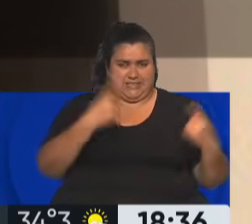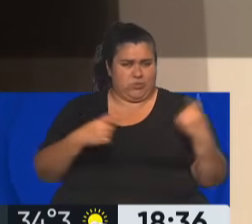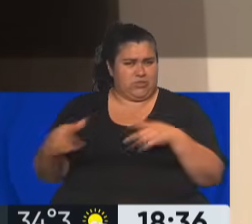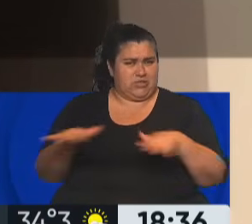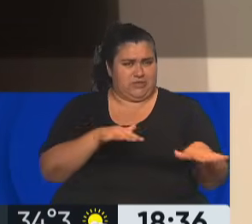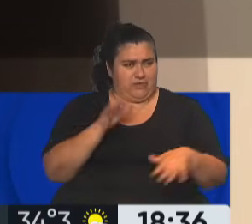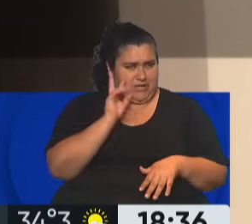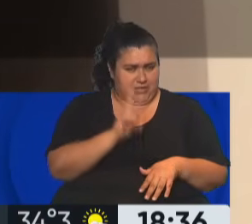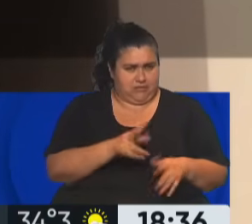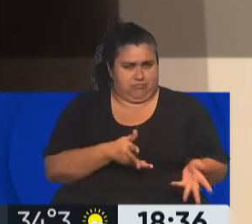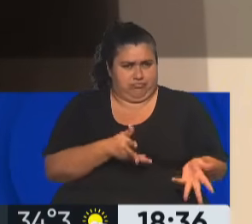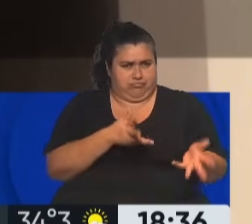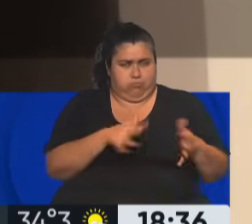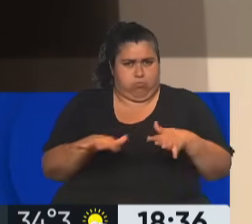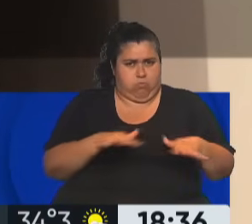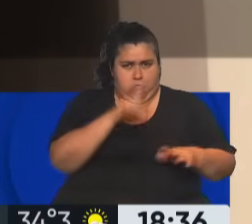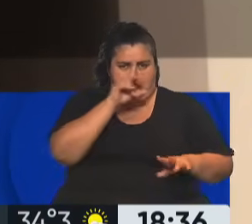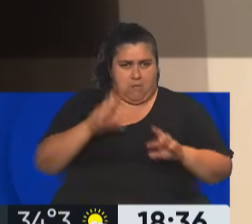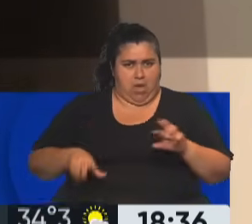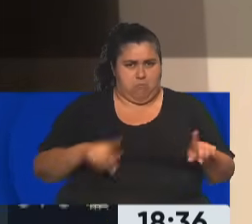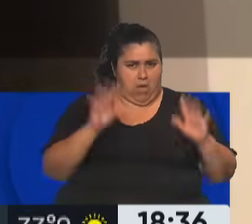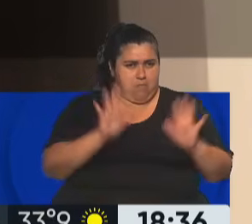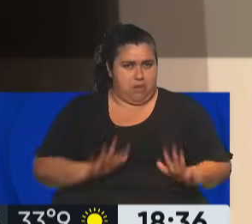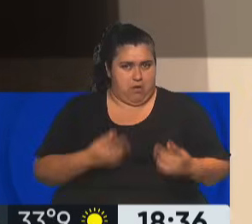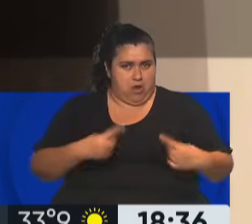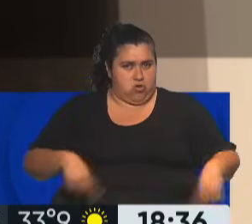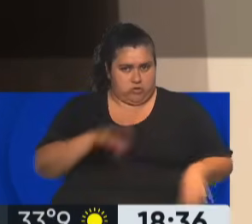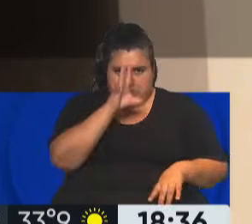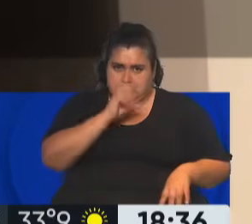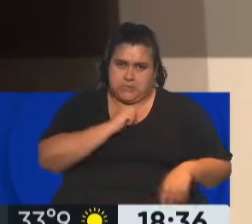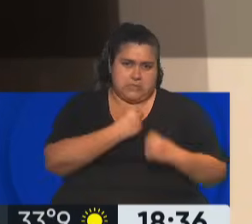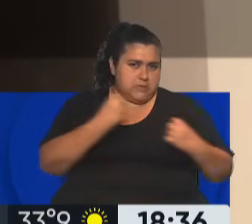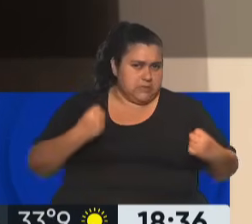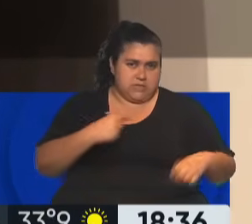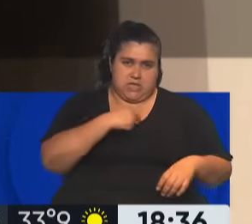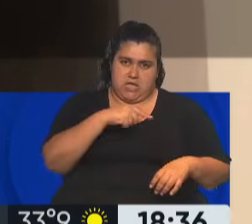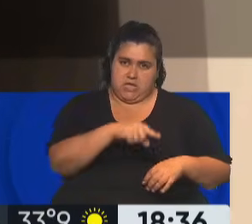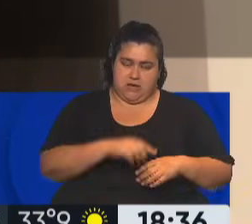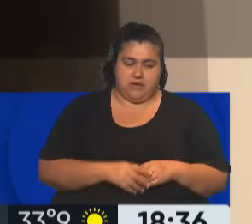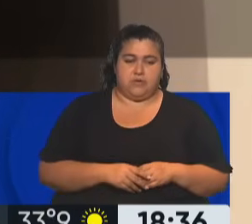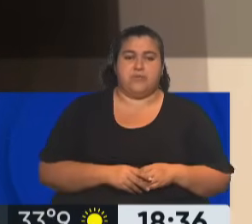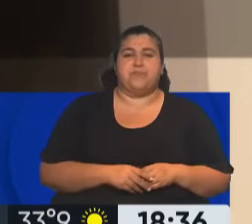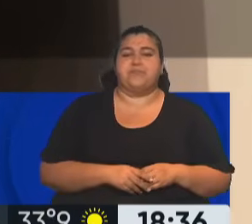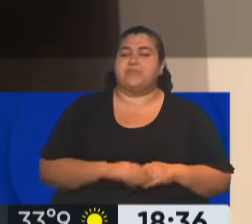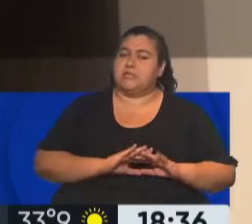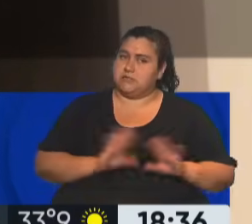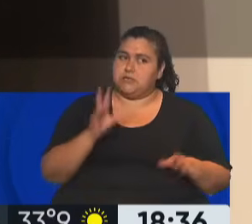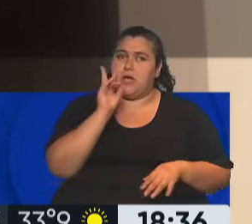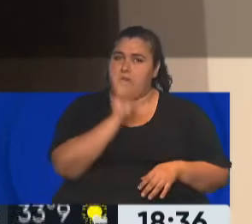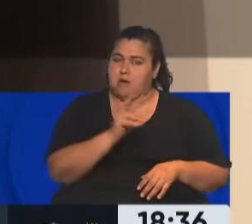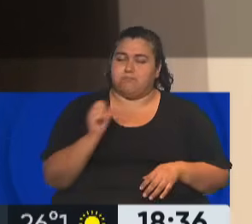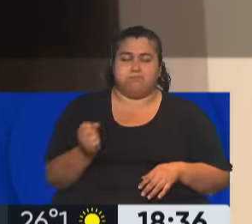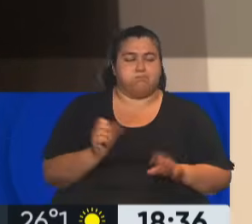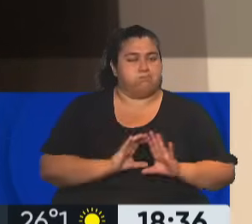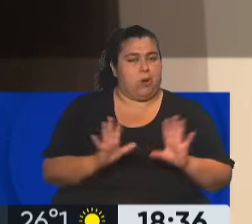an increasing level of realism in the exercises, an increasing